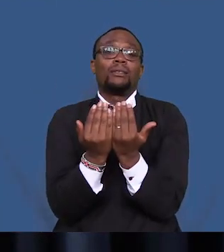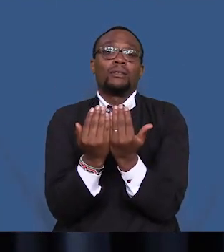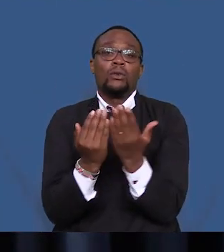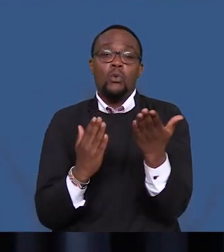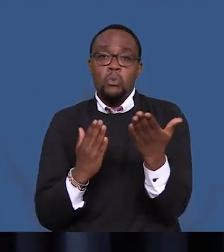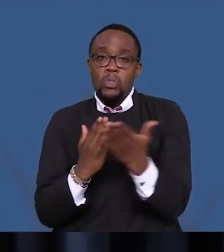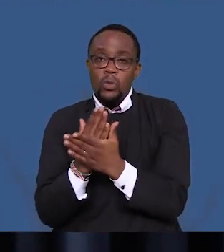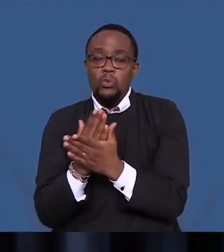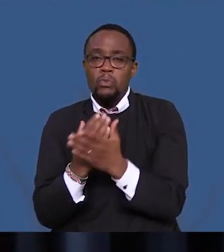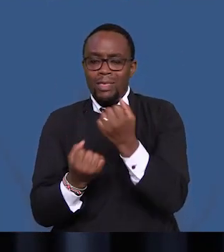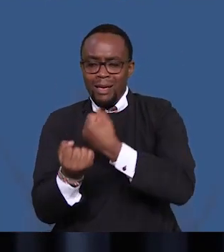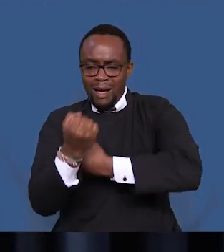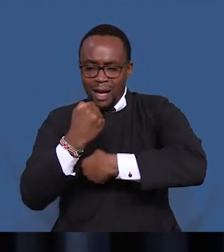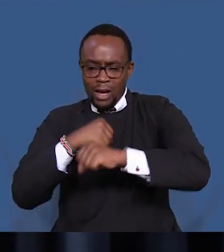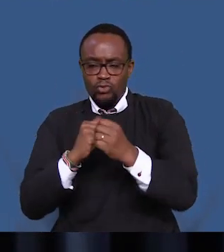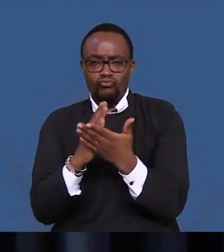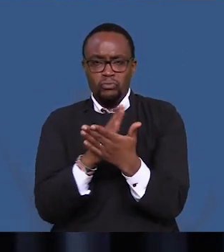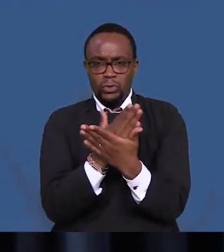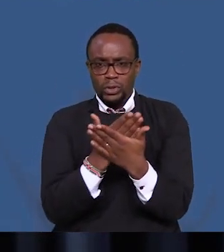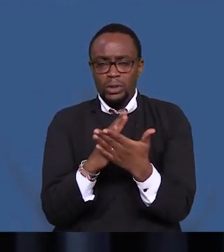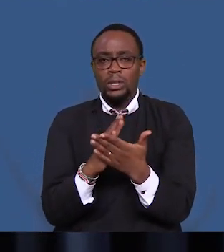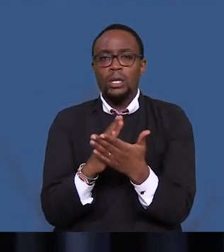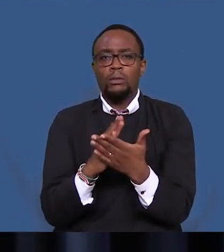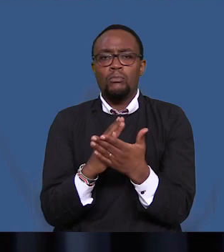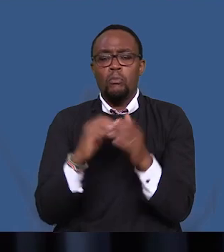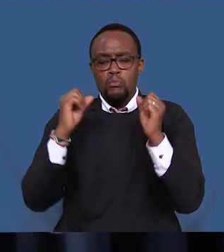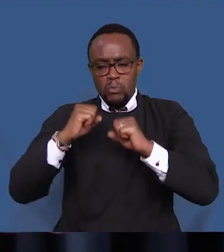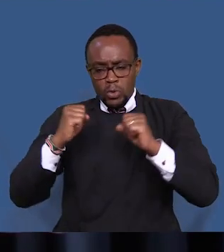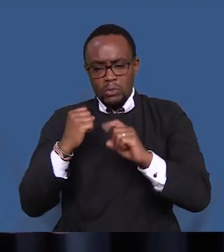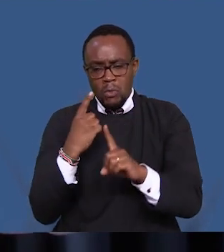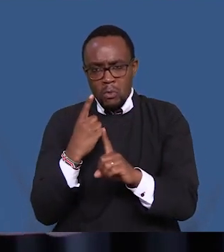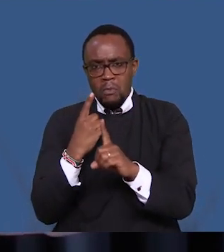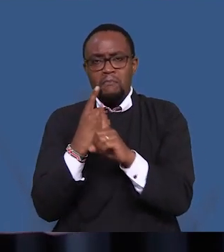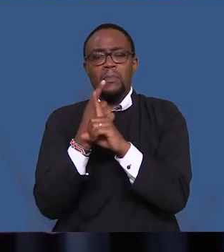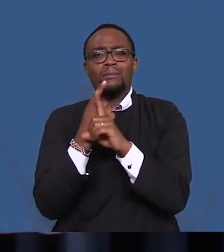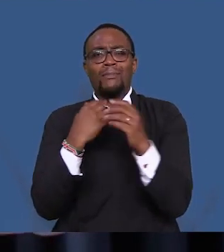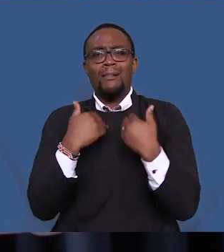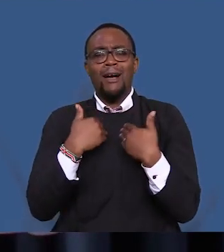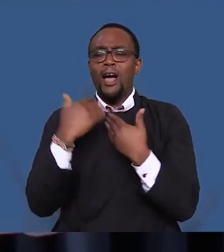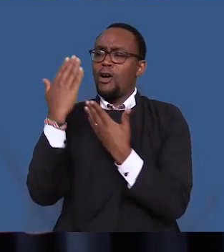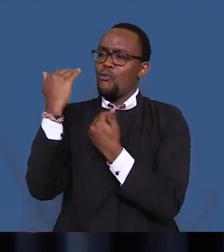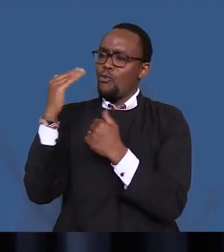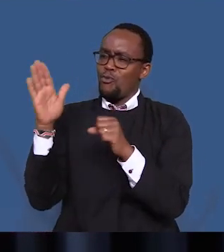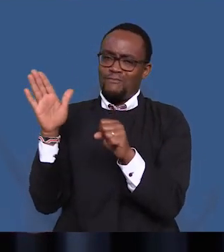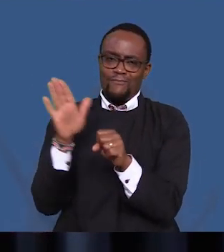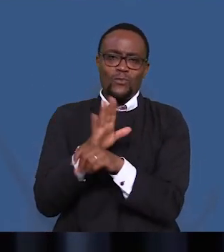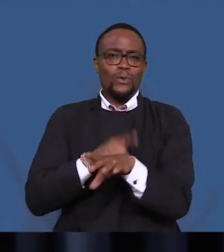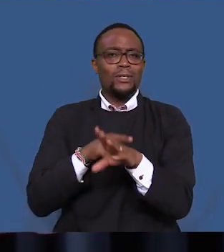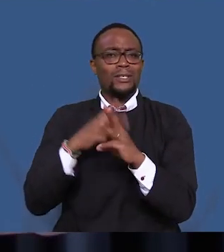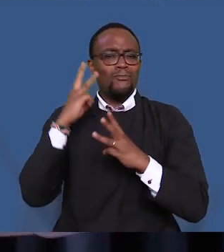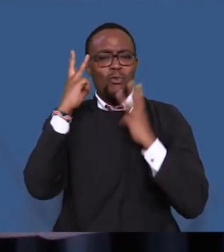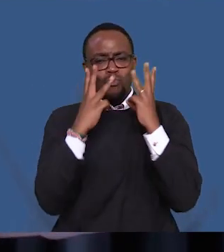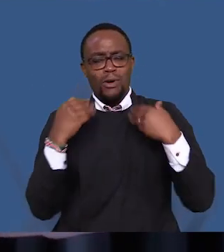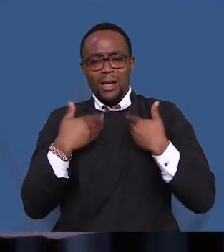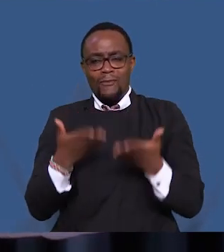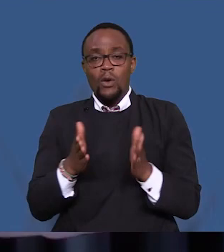act of sharing by your servants, may we counter fear with hope in this time of anxiety and